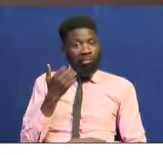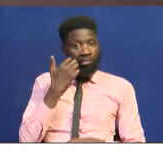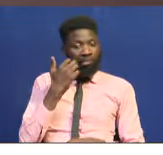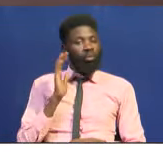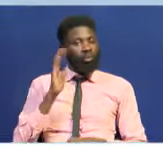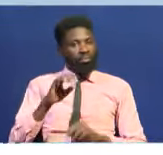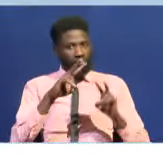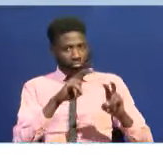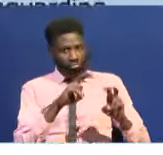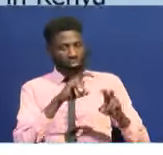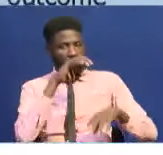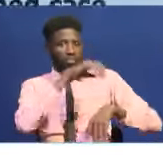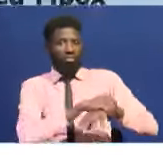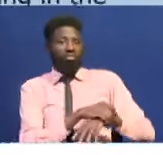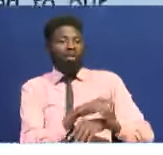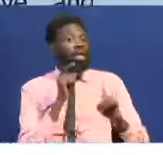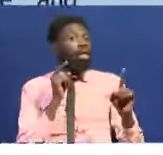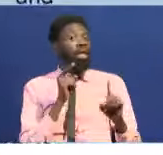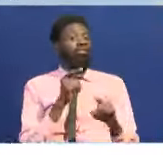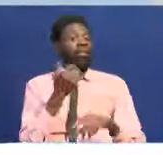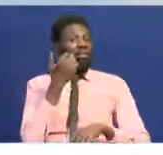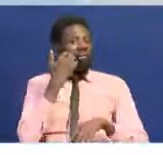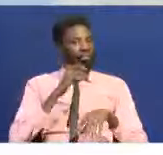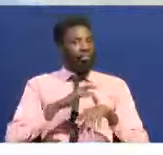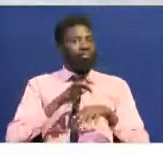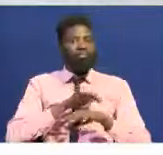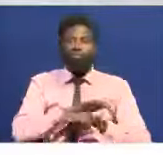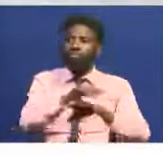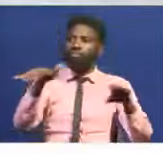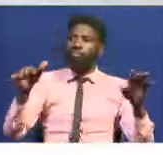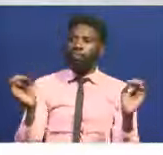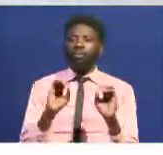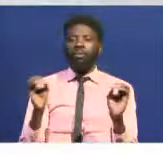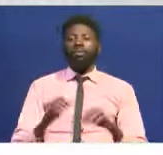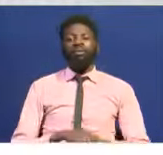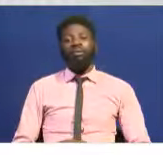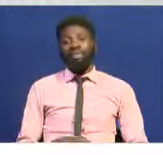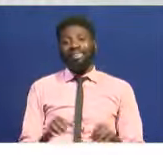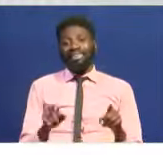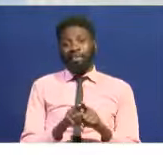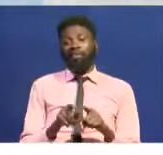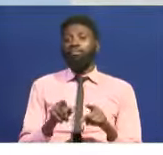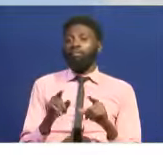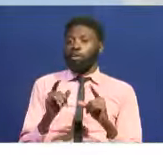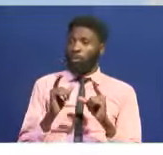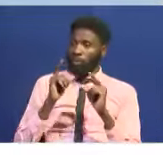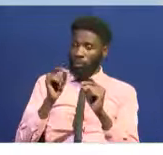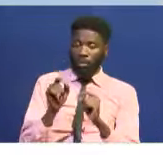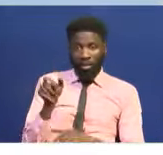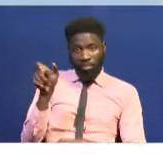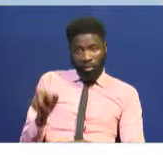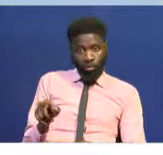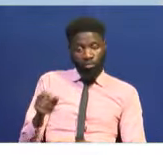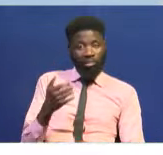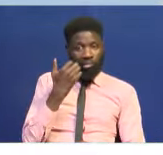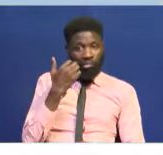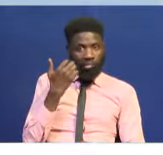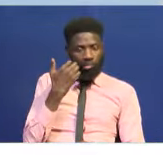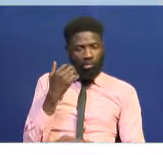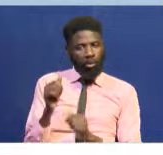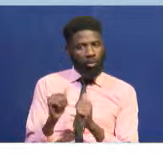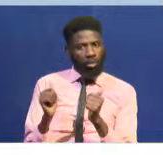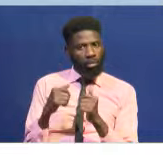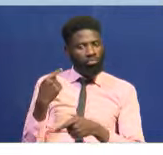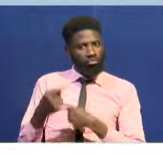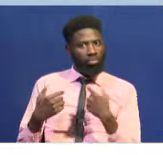of the infectious disease. Amoth further noted that the patient is in a stable condition. Cumulatively,